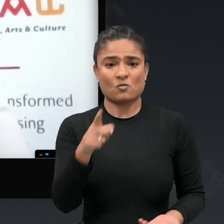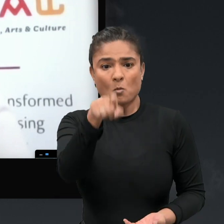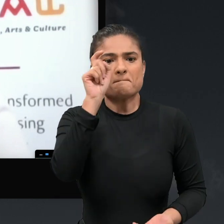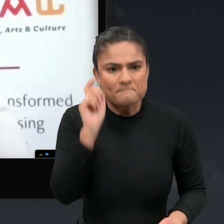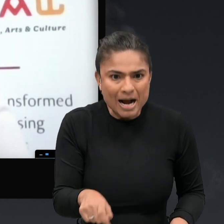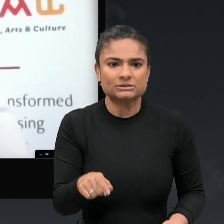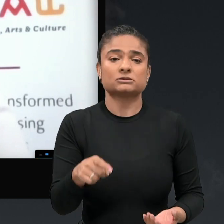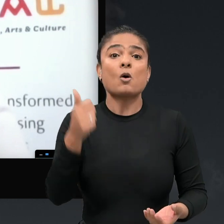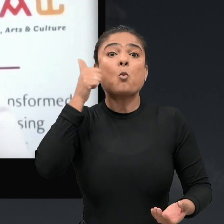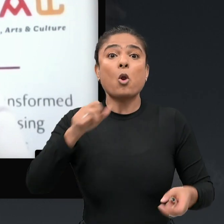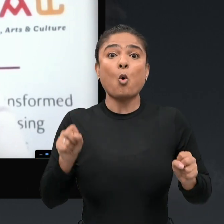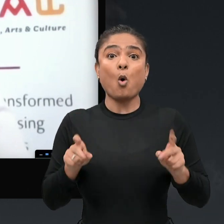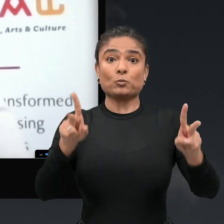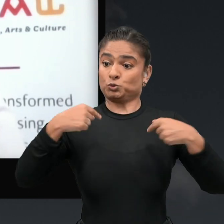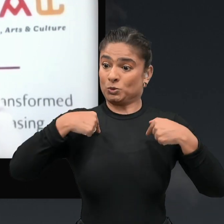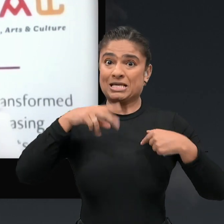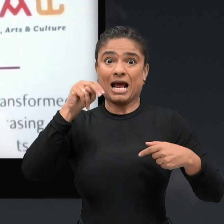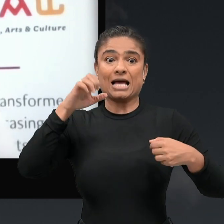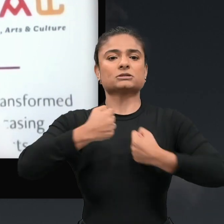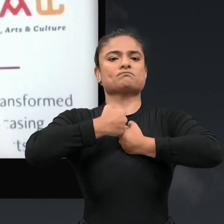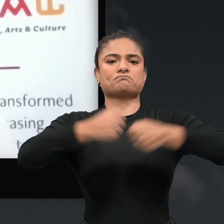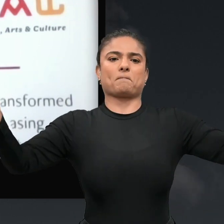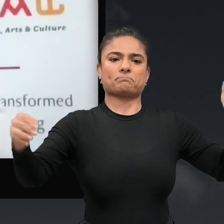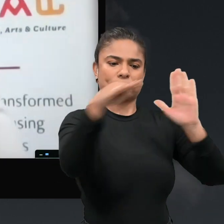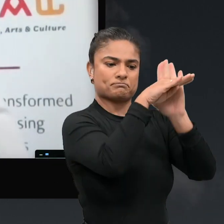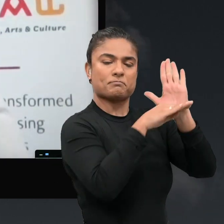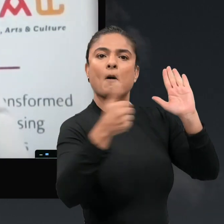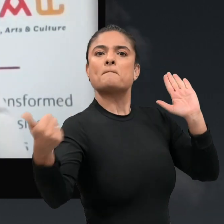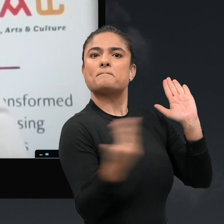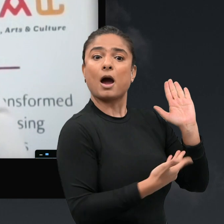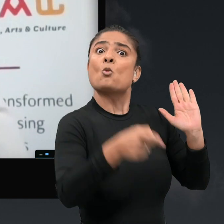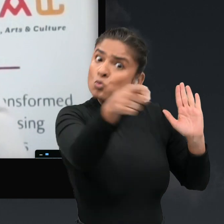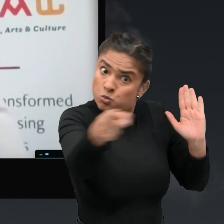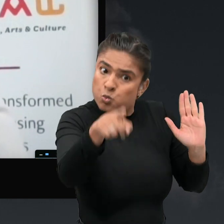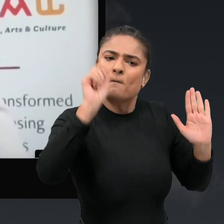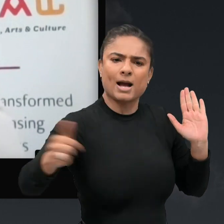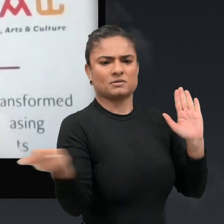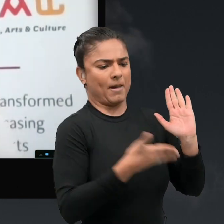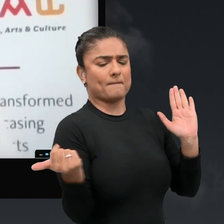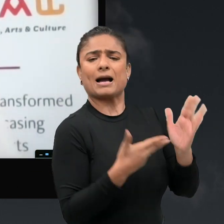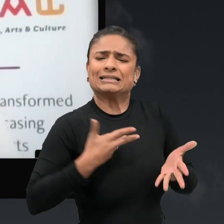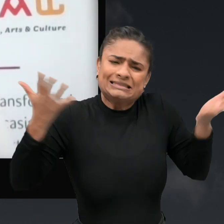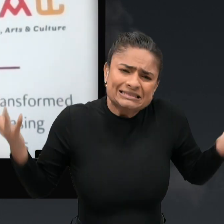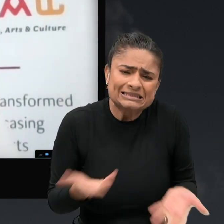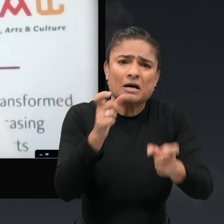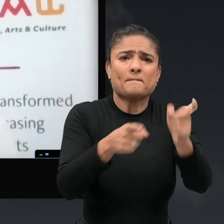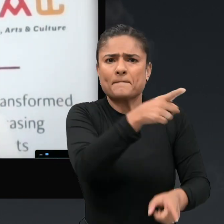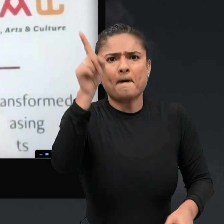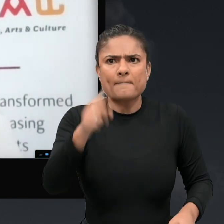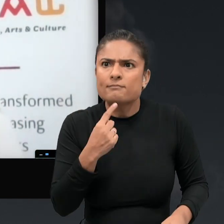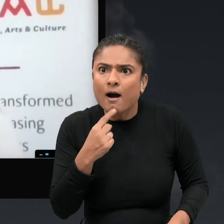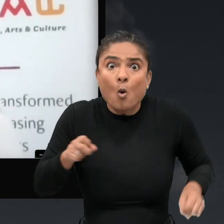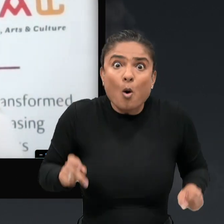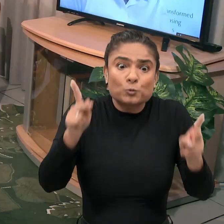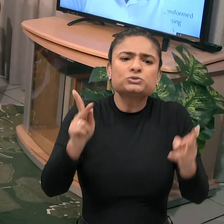way is that there must be, when we call for opportunities, when we call for proposal, people should apply. We encourage them to apply and take up